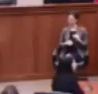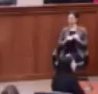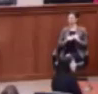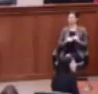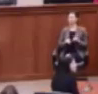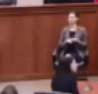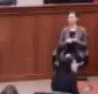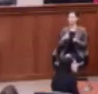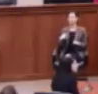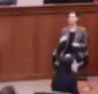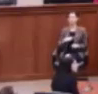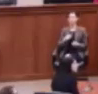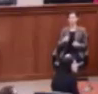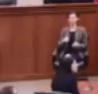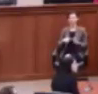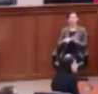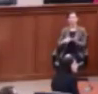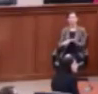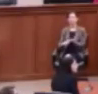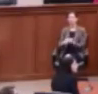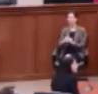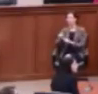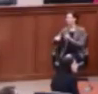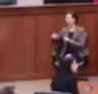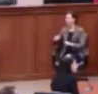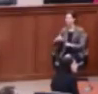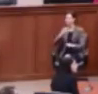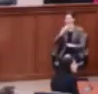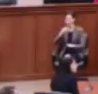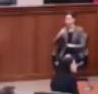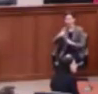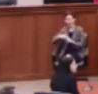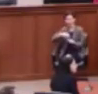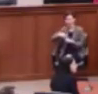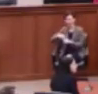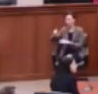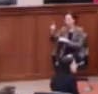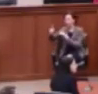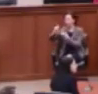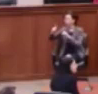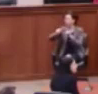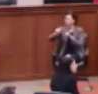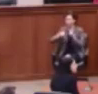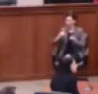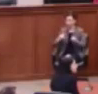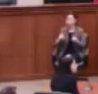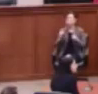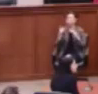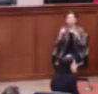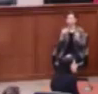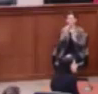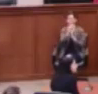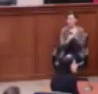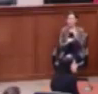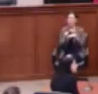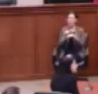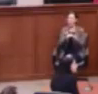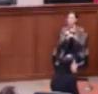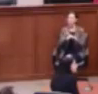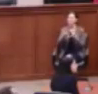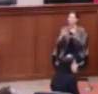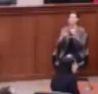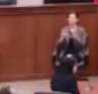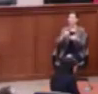also started discussions with different experts in the field, and we have started putting together an advisory group,